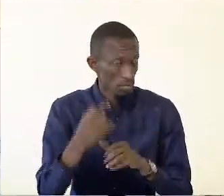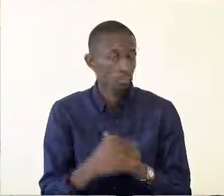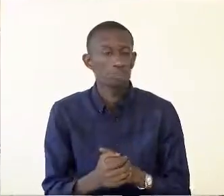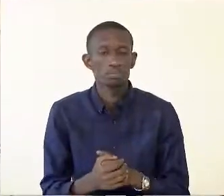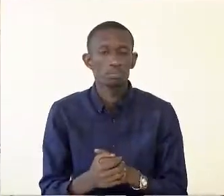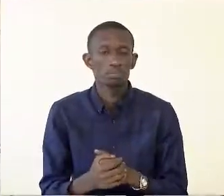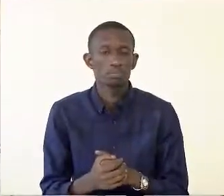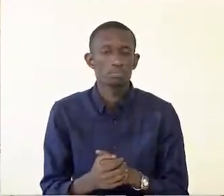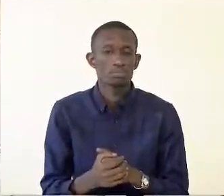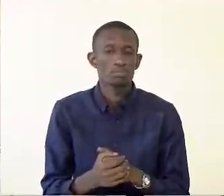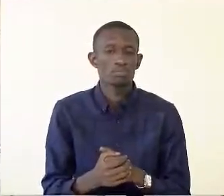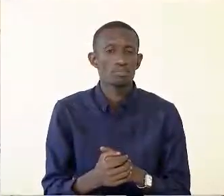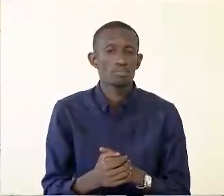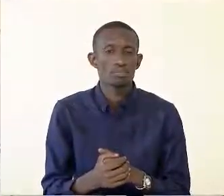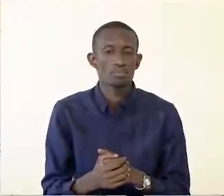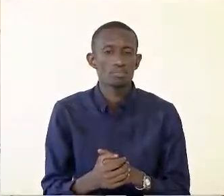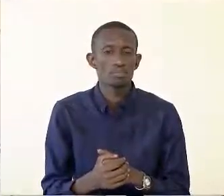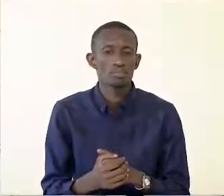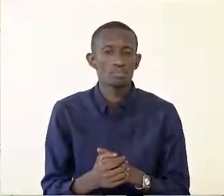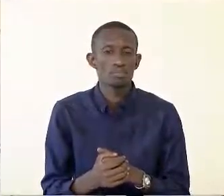it was to find the table of sign,